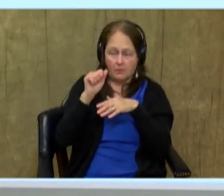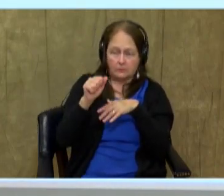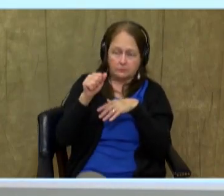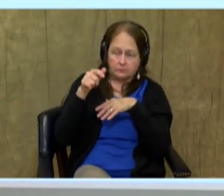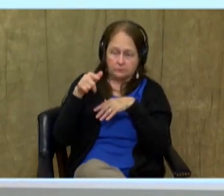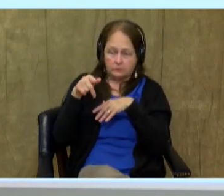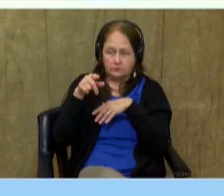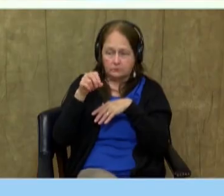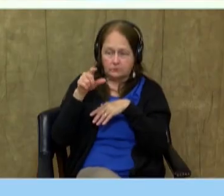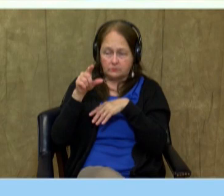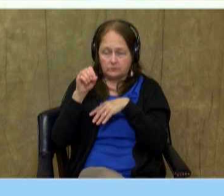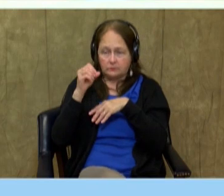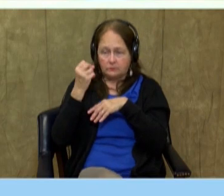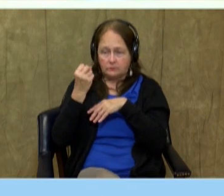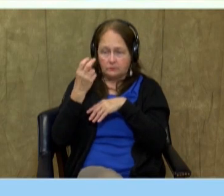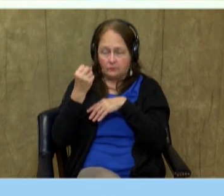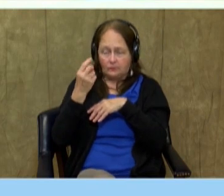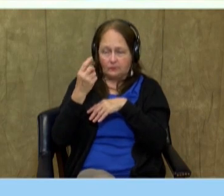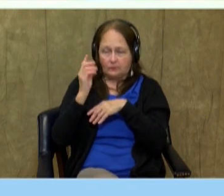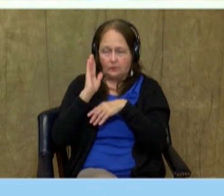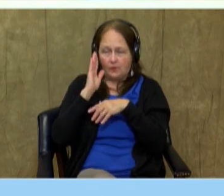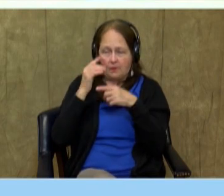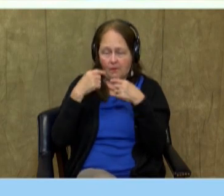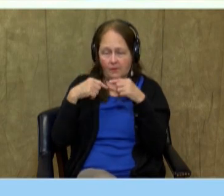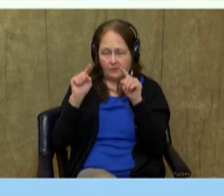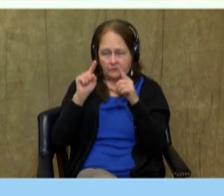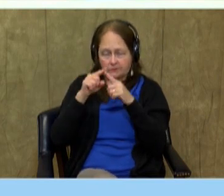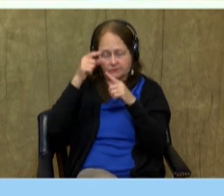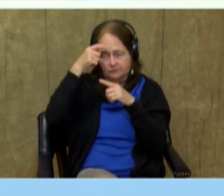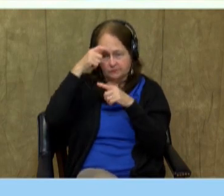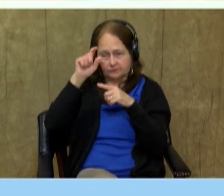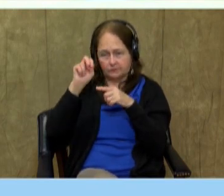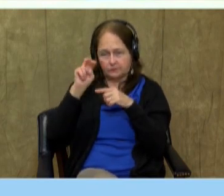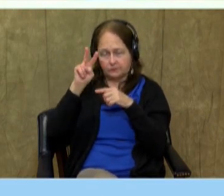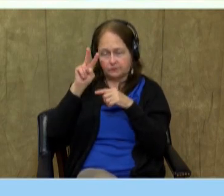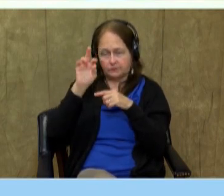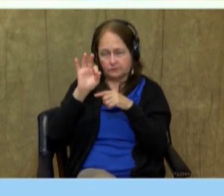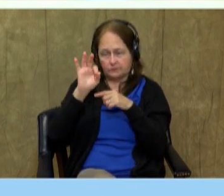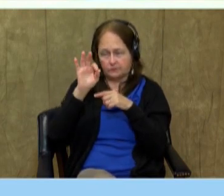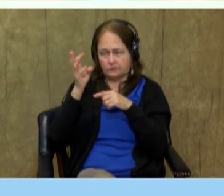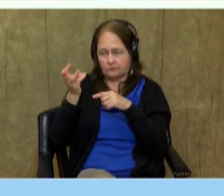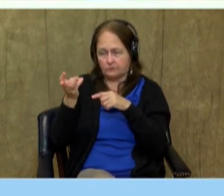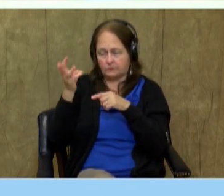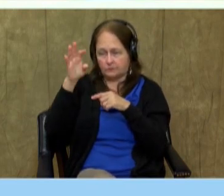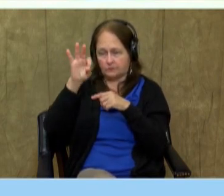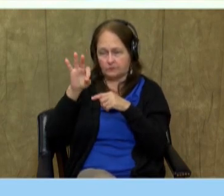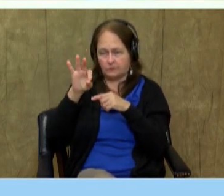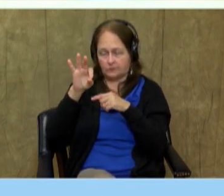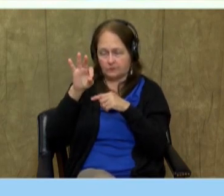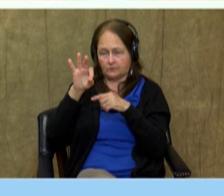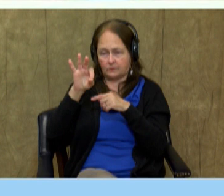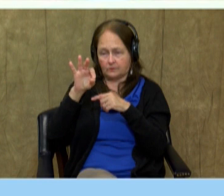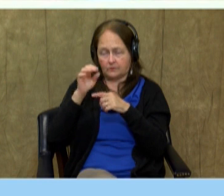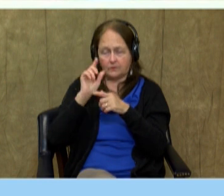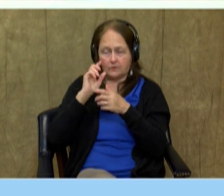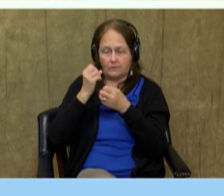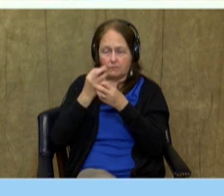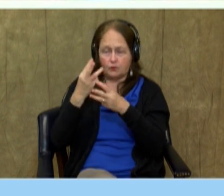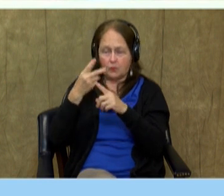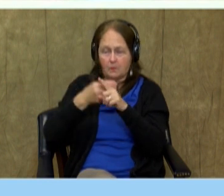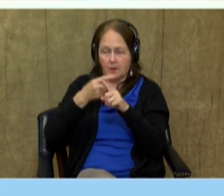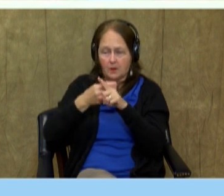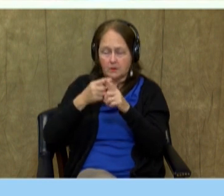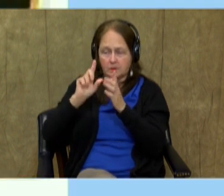Apollo 12 was the next time that we went and walked to the moon in November of 1969, just a couple of months later.